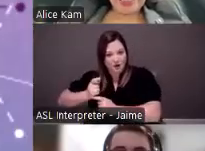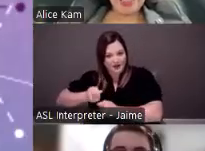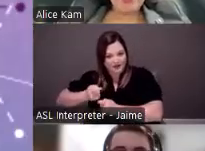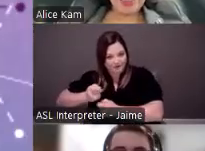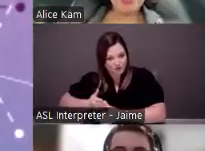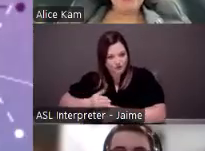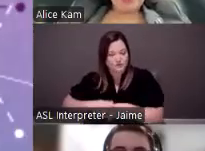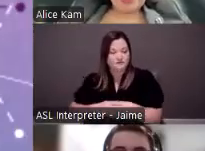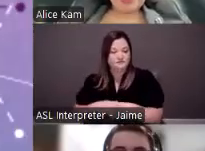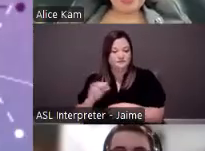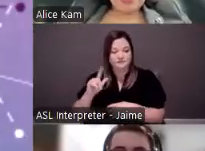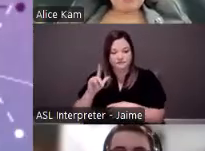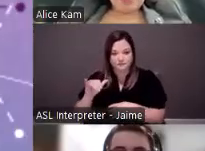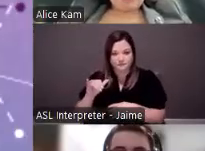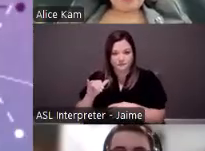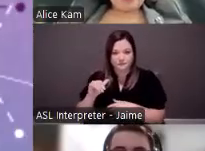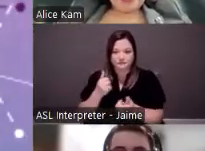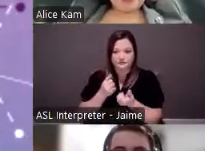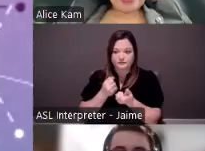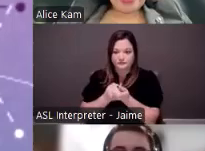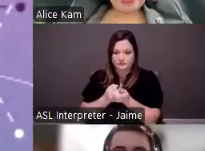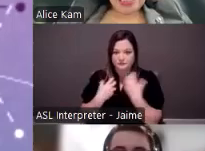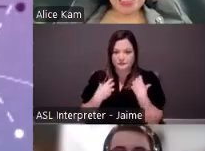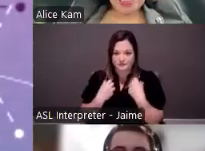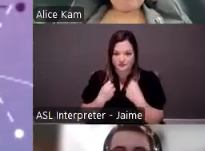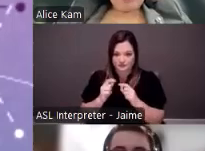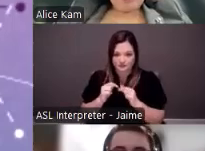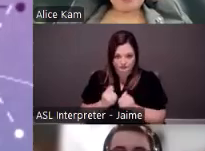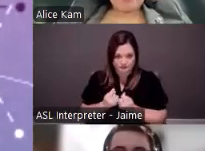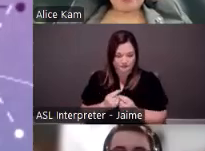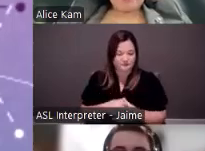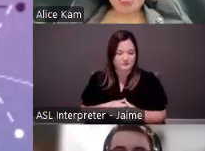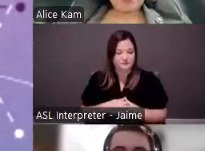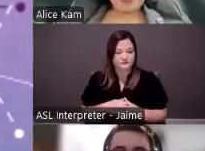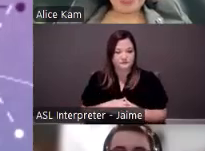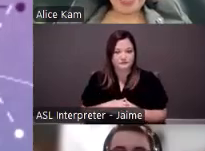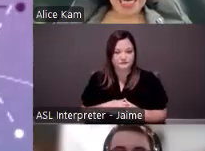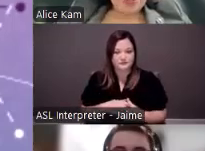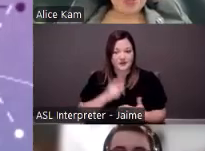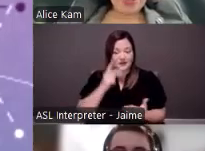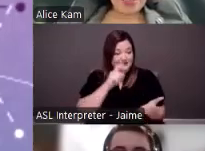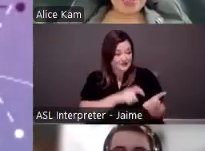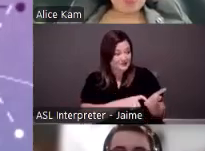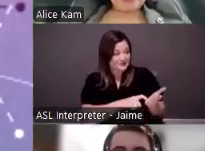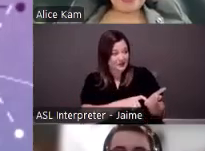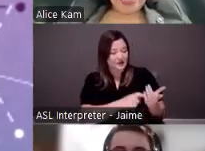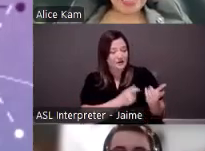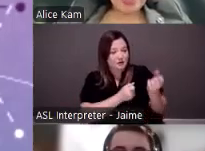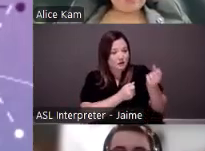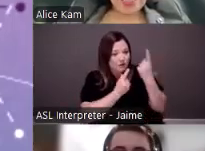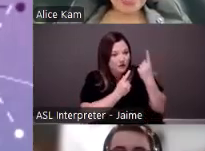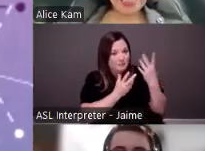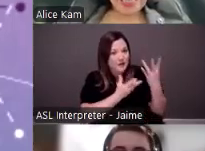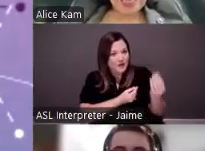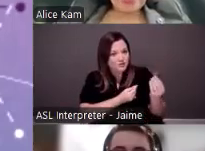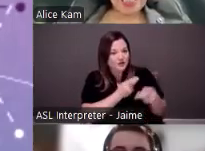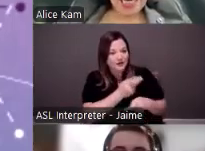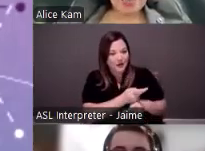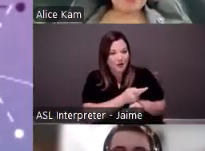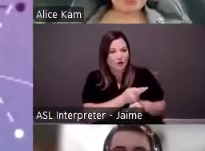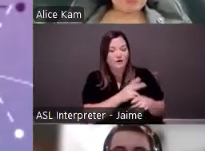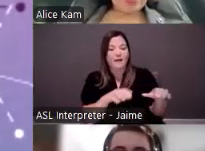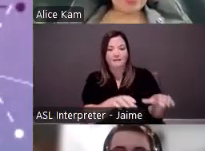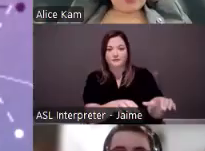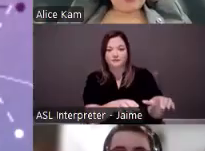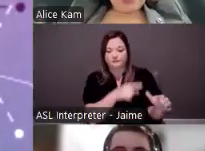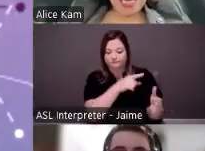allied health team, is that when they see the moments of compassionate care action, what they identify is that